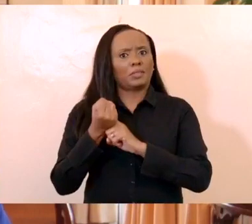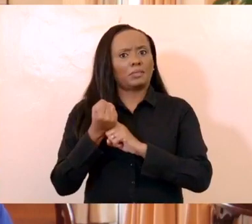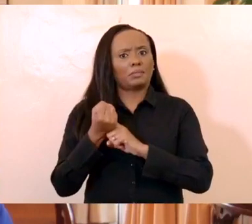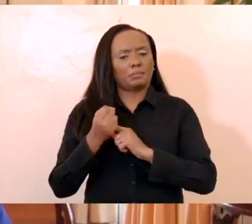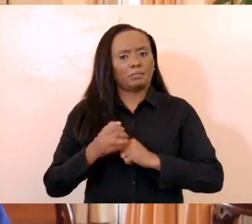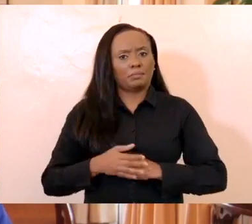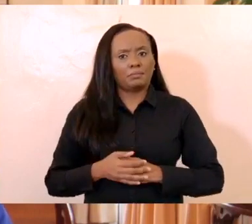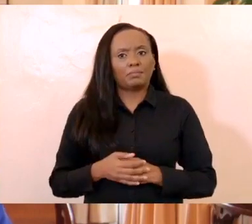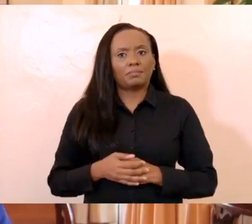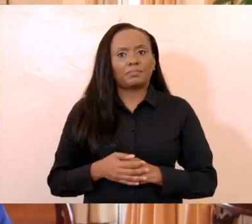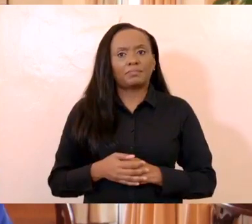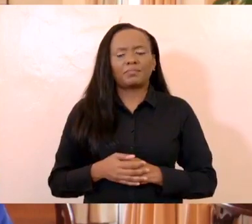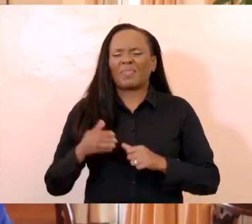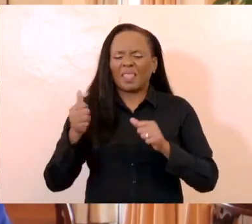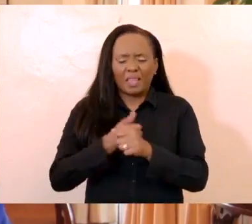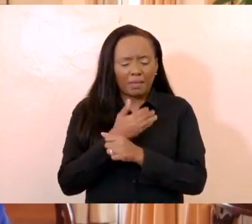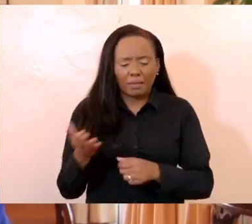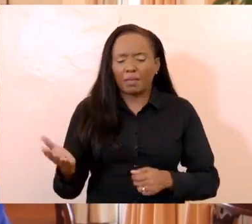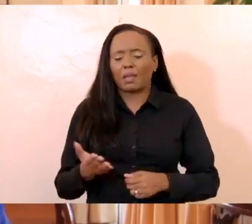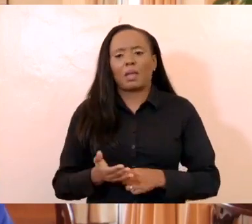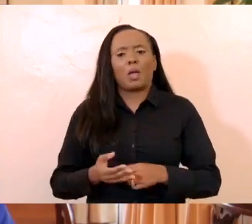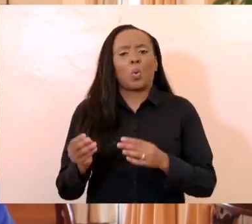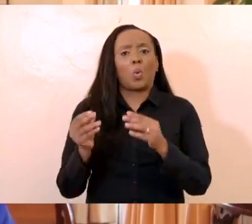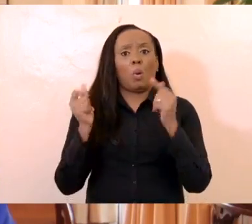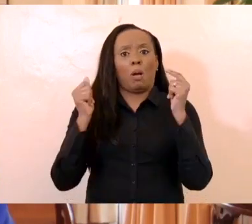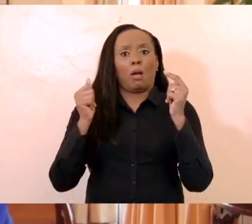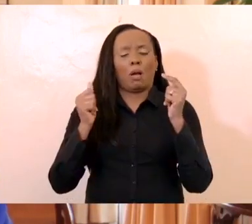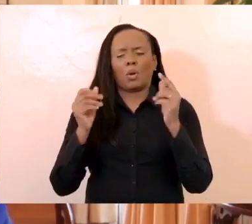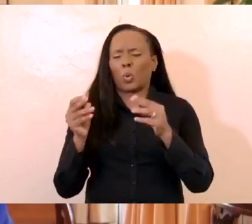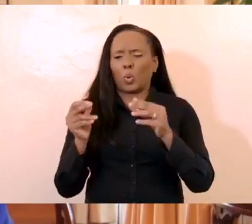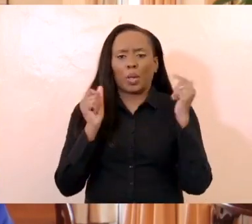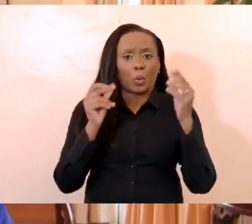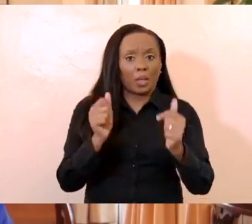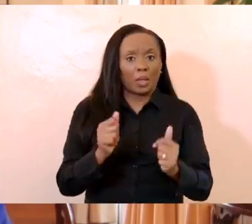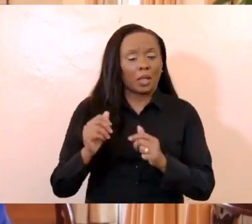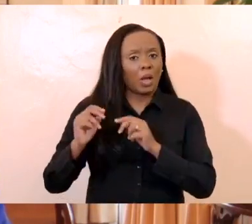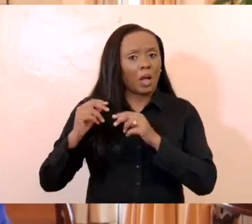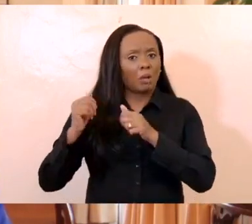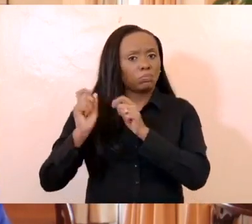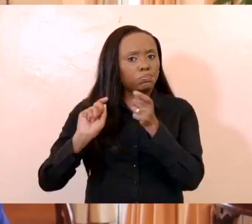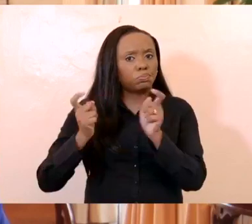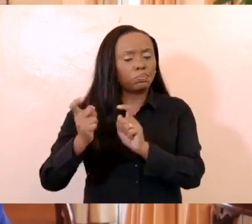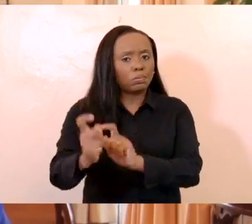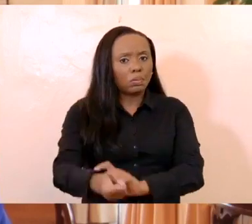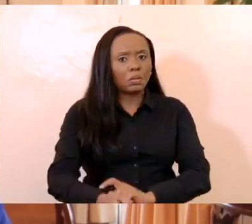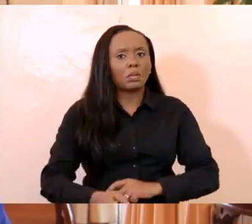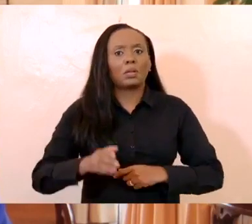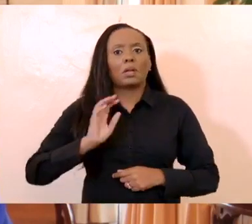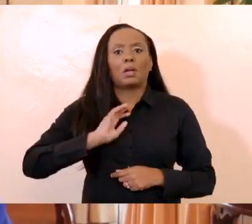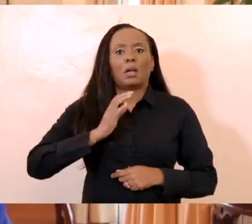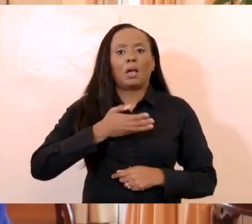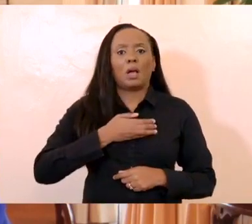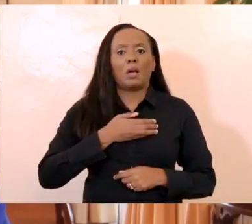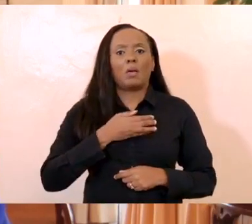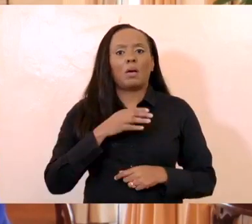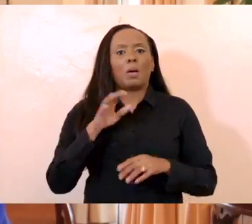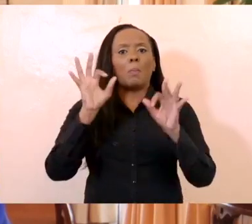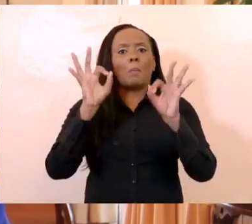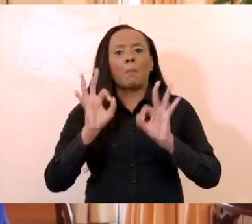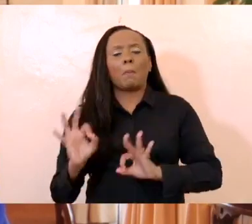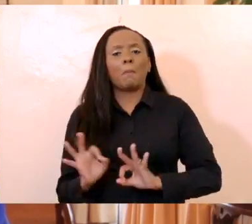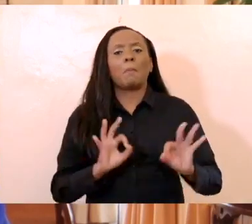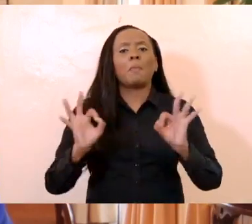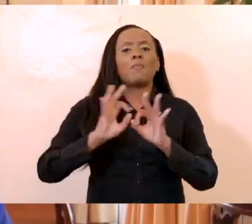which things are changing very rapidly. And therefore, while our ideal schedule is Tuesdays, Thursdays,